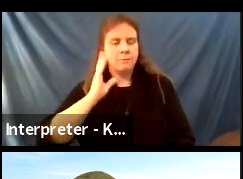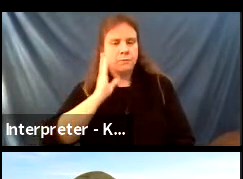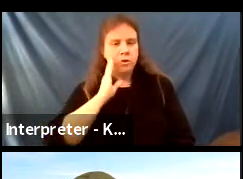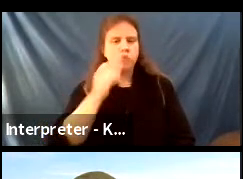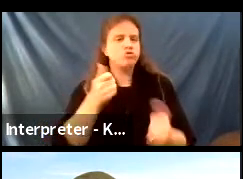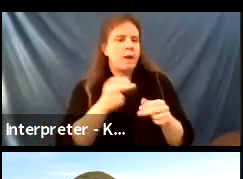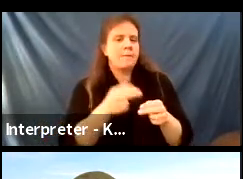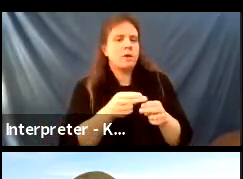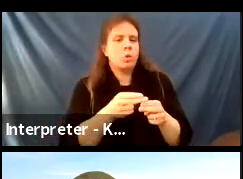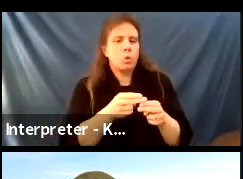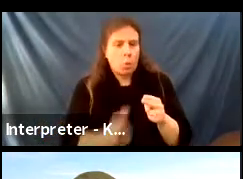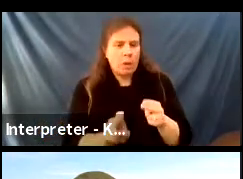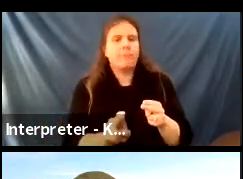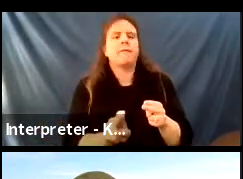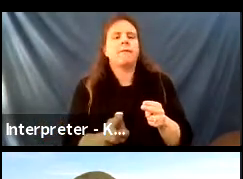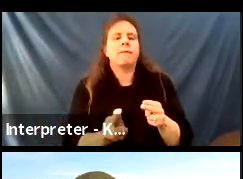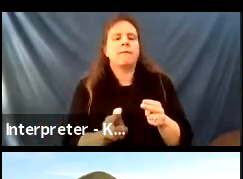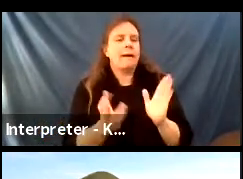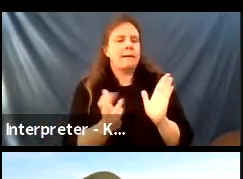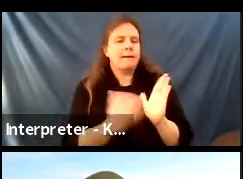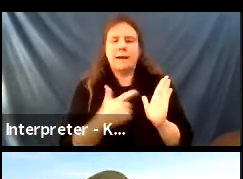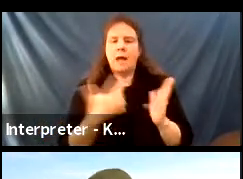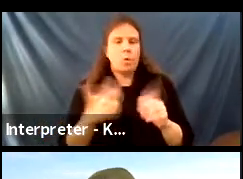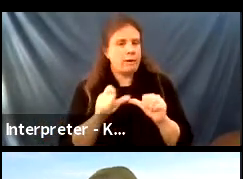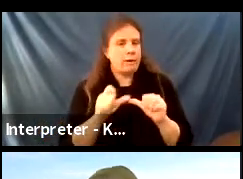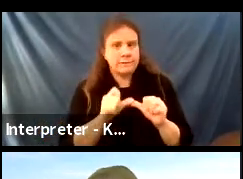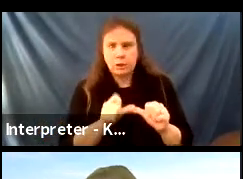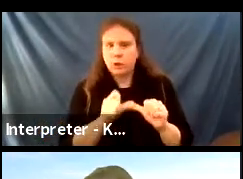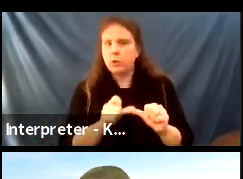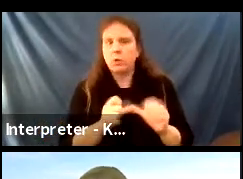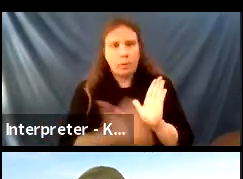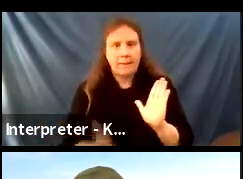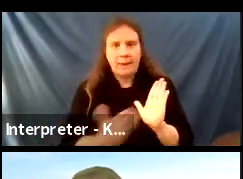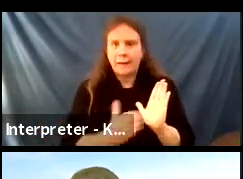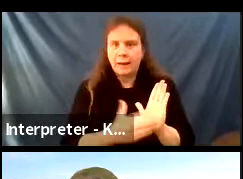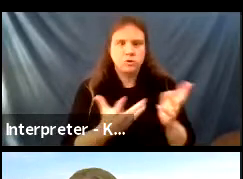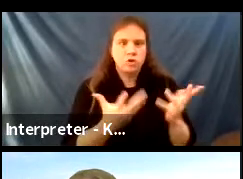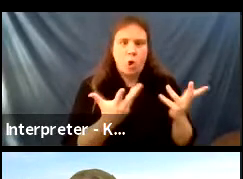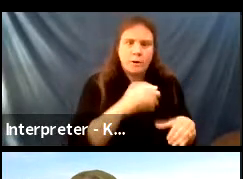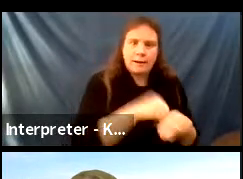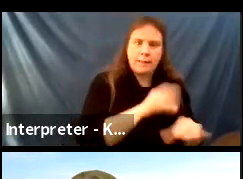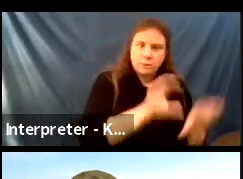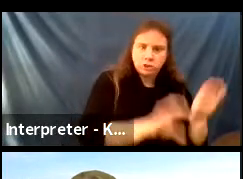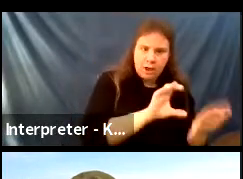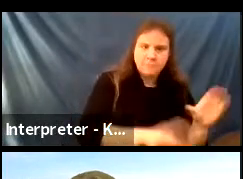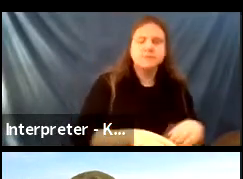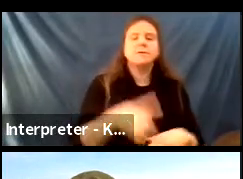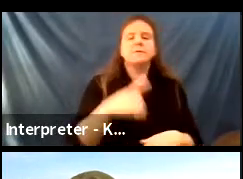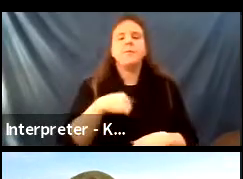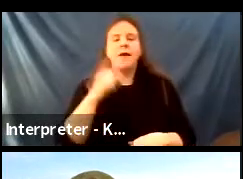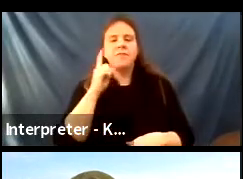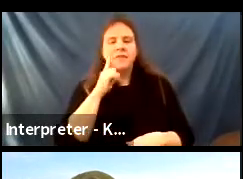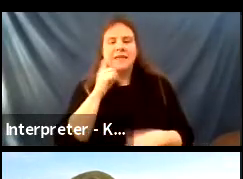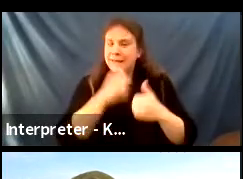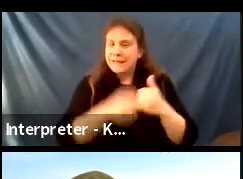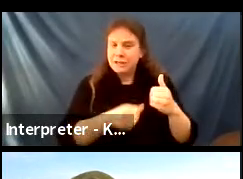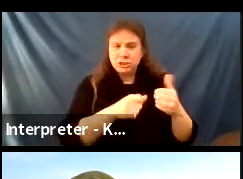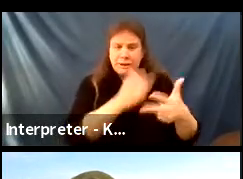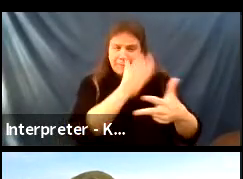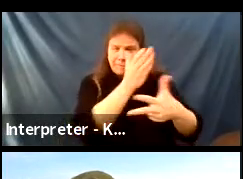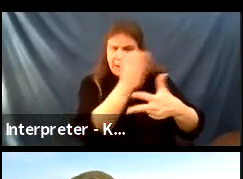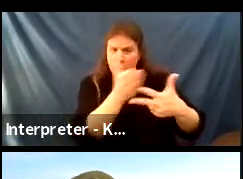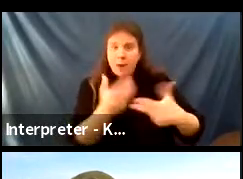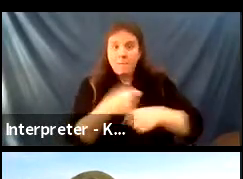be quick and not to repeat things that I said in the chat. I think that these categories make sense for